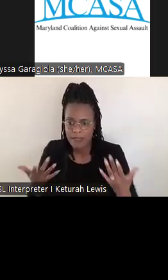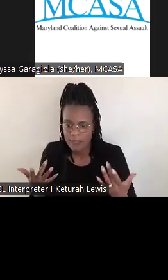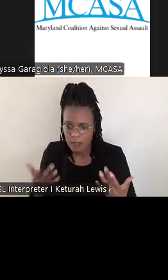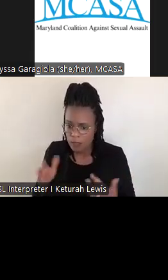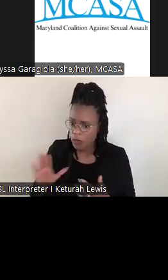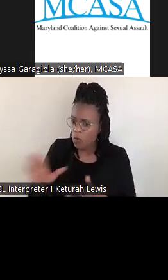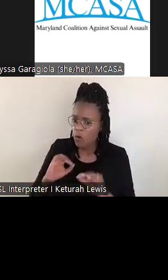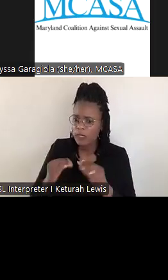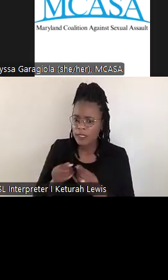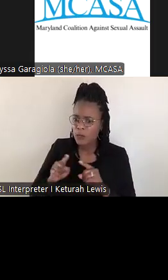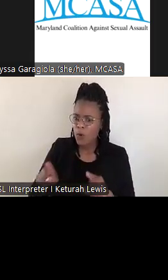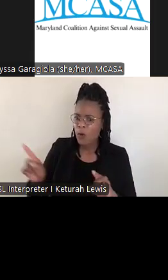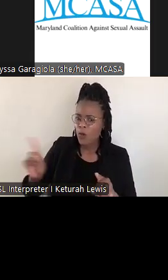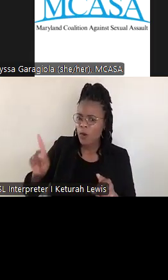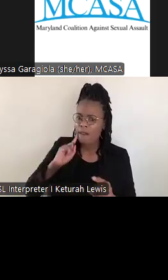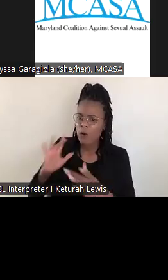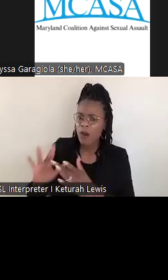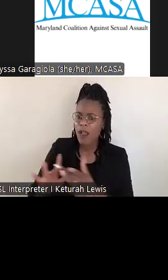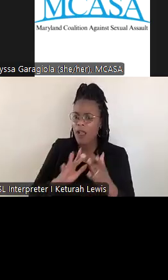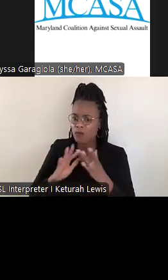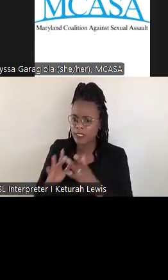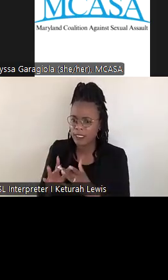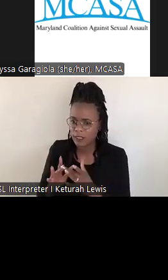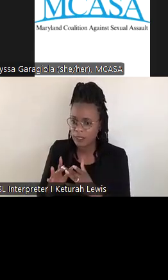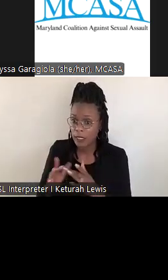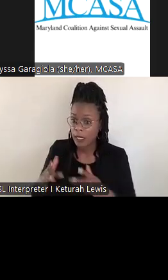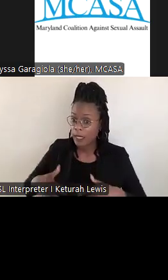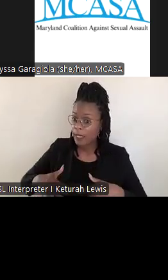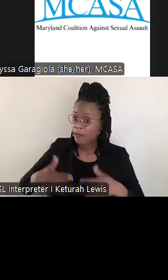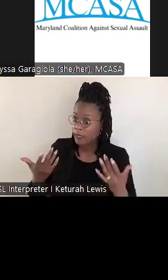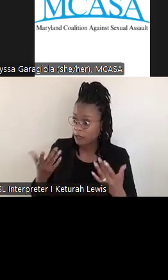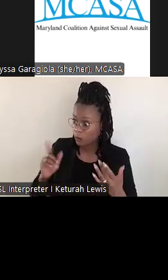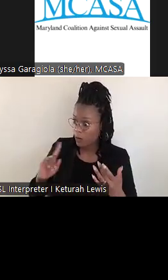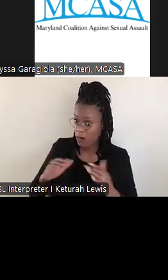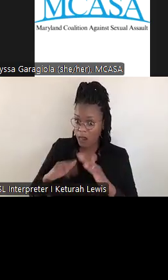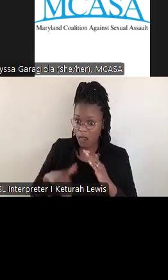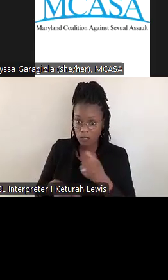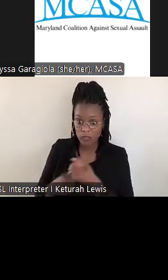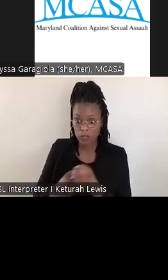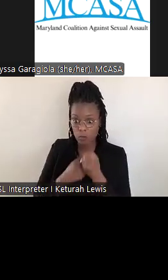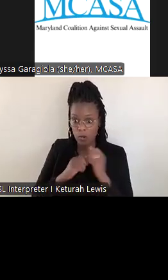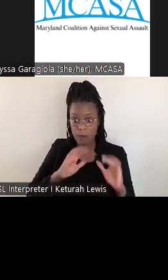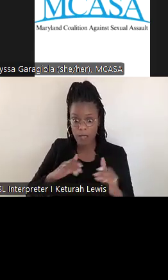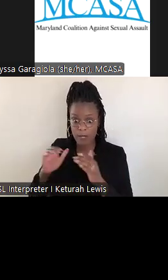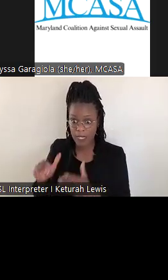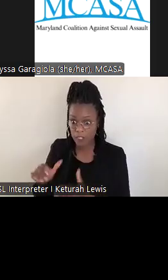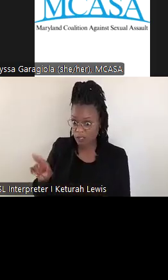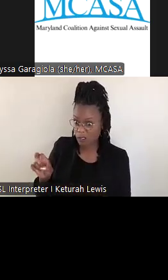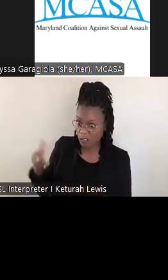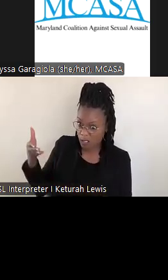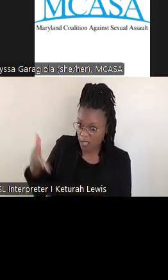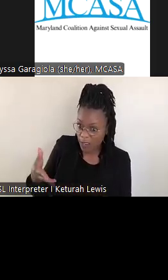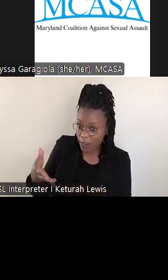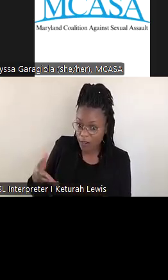doing outreach? Are they going to events where underserved populations are? Are they trying to support that community in a